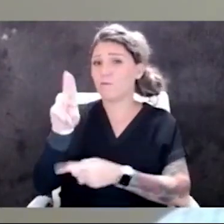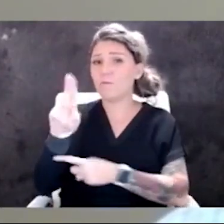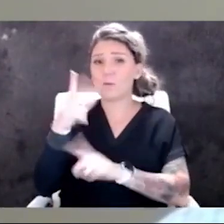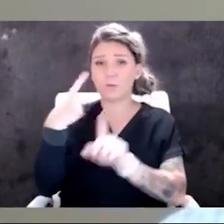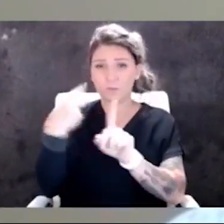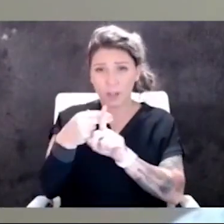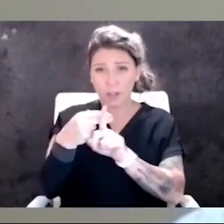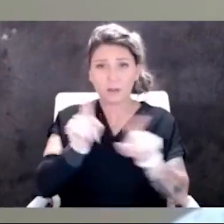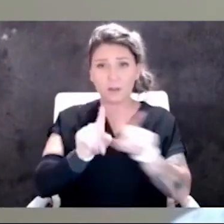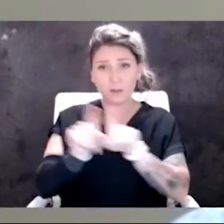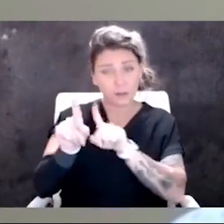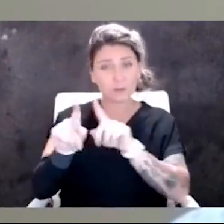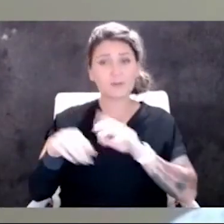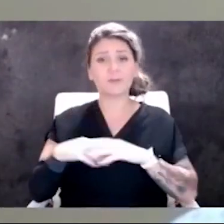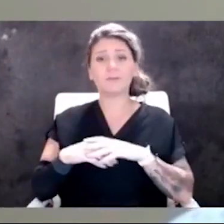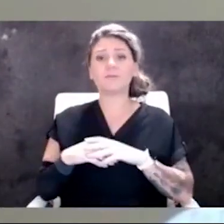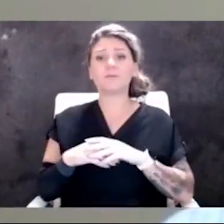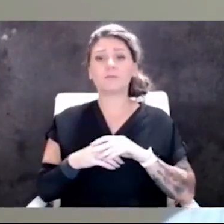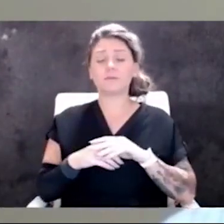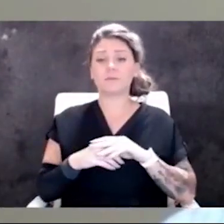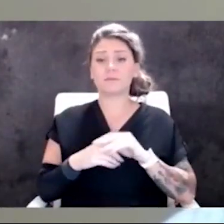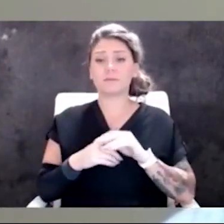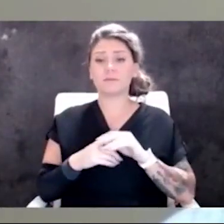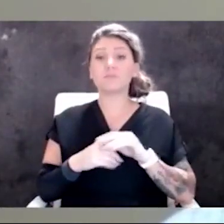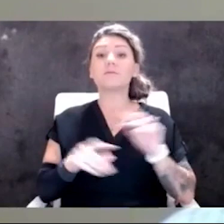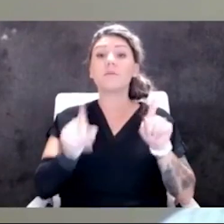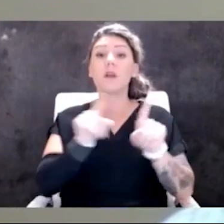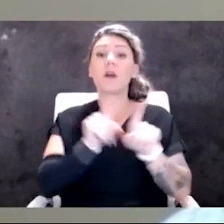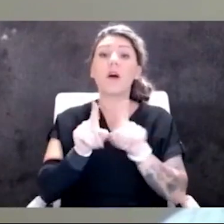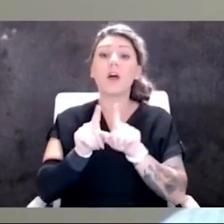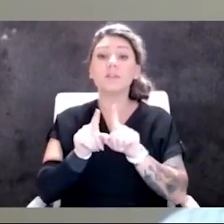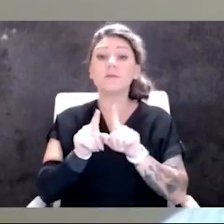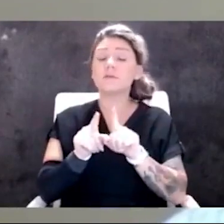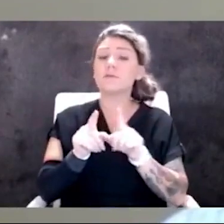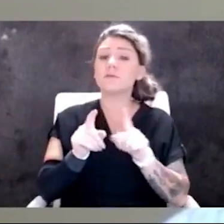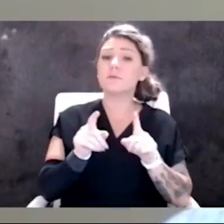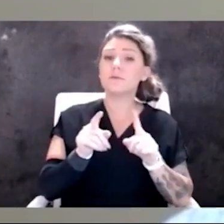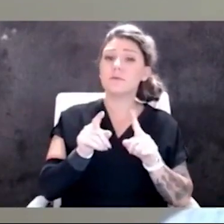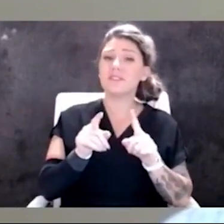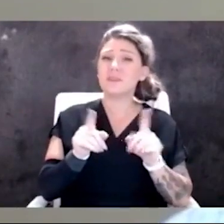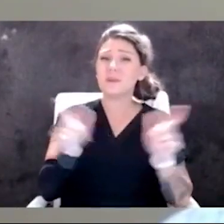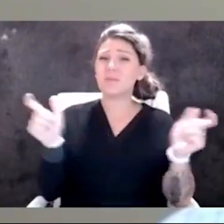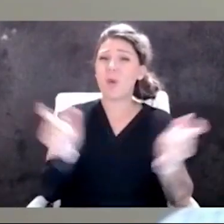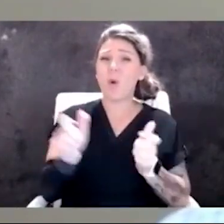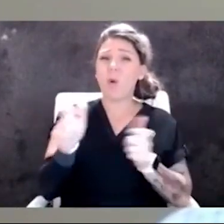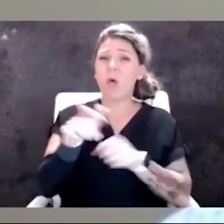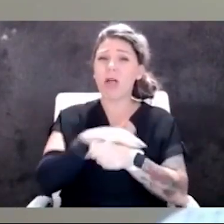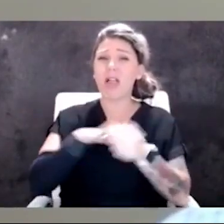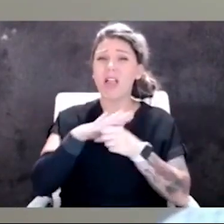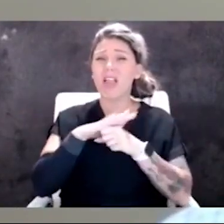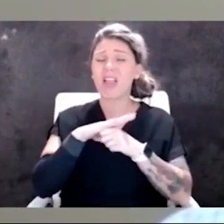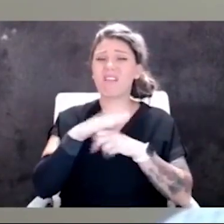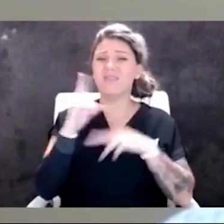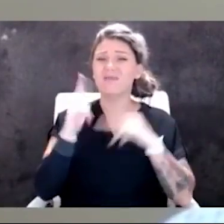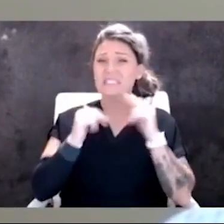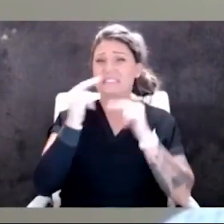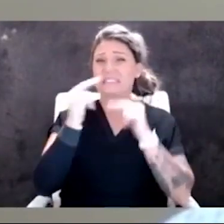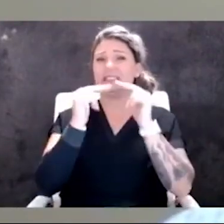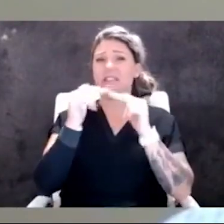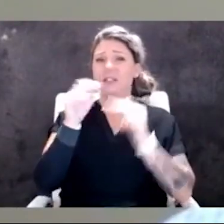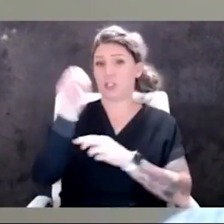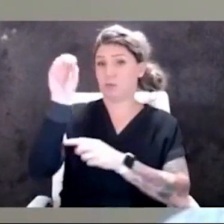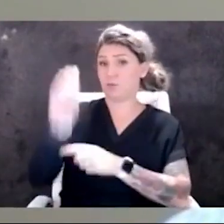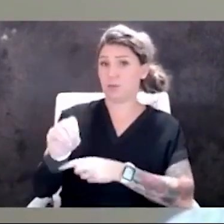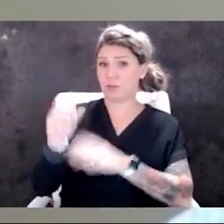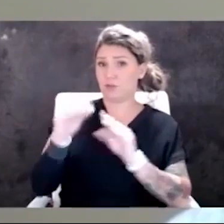I think also by nature of just being in a smaller facility, the percentages stand out more as far